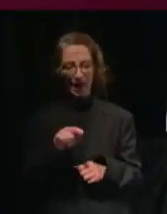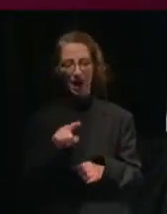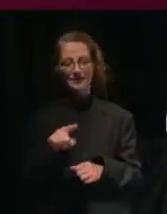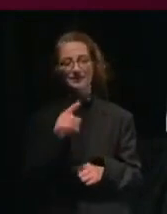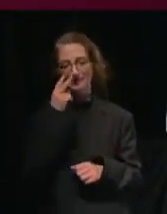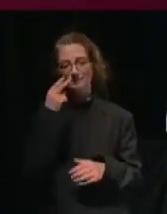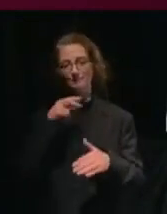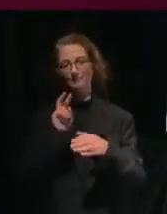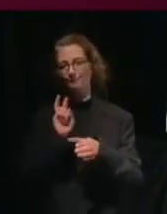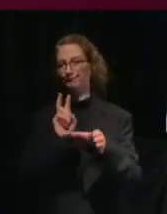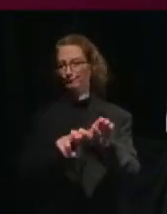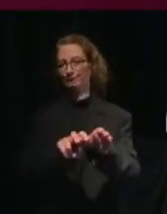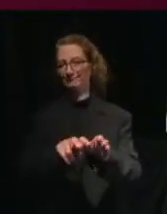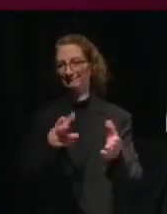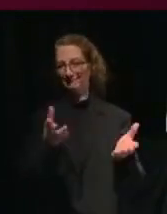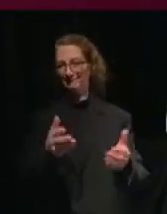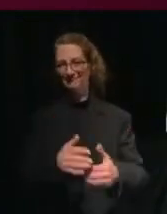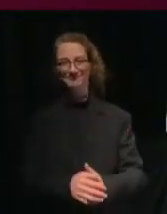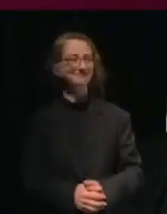And let me give you a small overview.